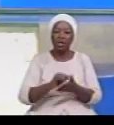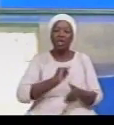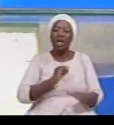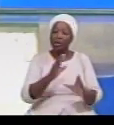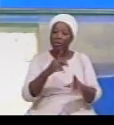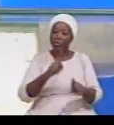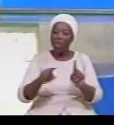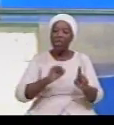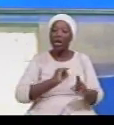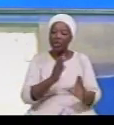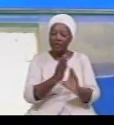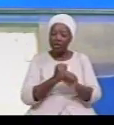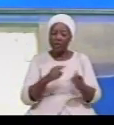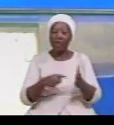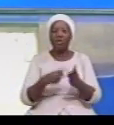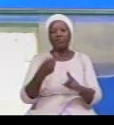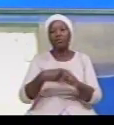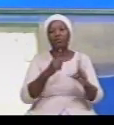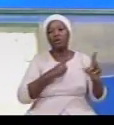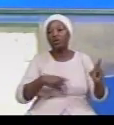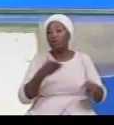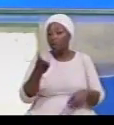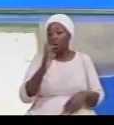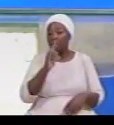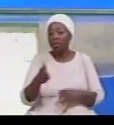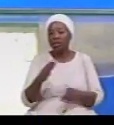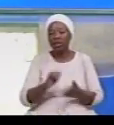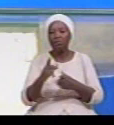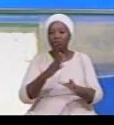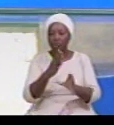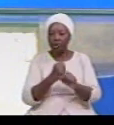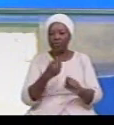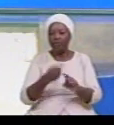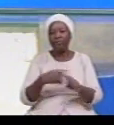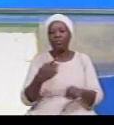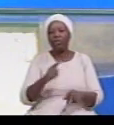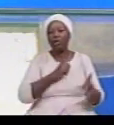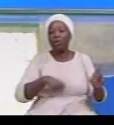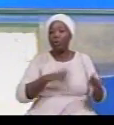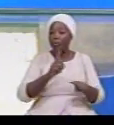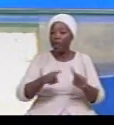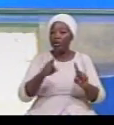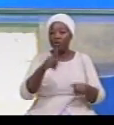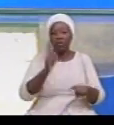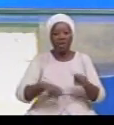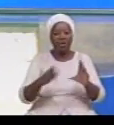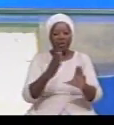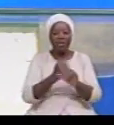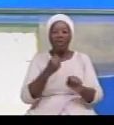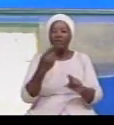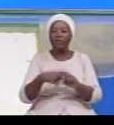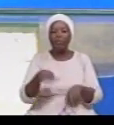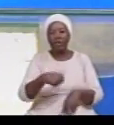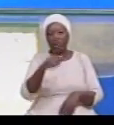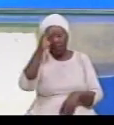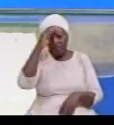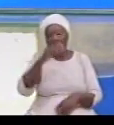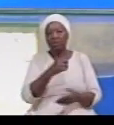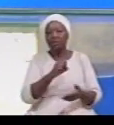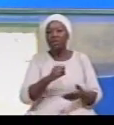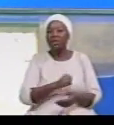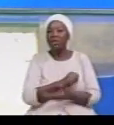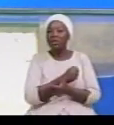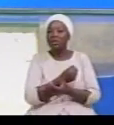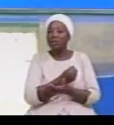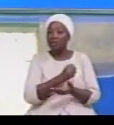Lord. There are things to receive from the Lord you cannot receive from any man: salvation, sanctification, Holy